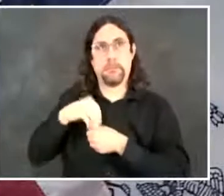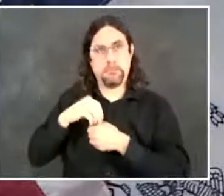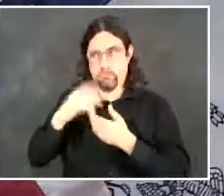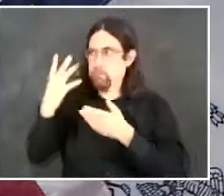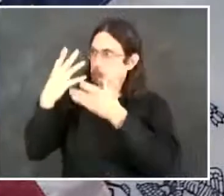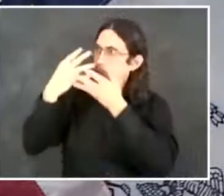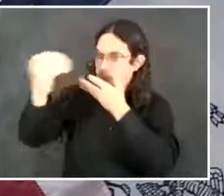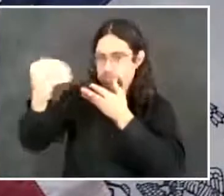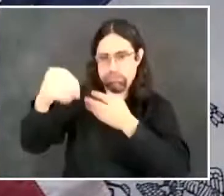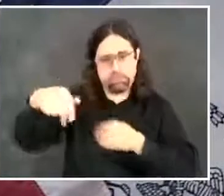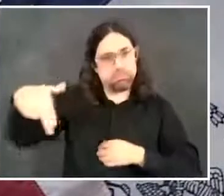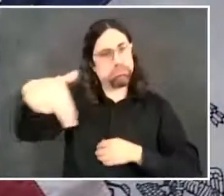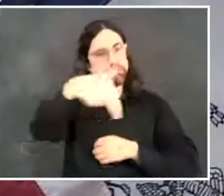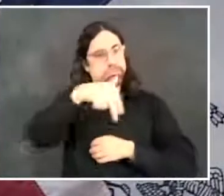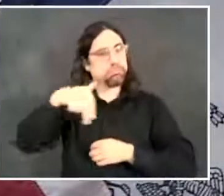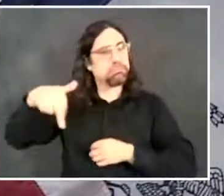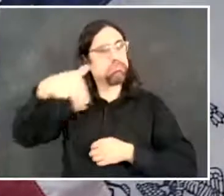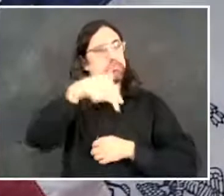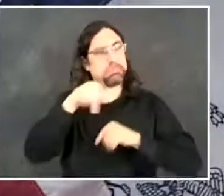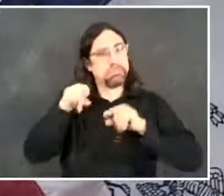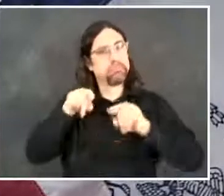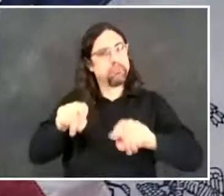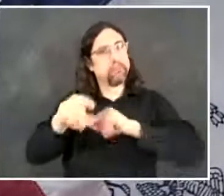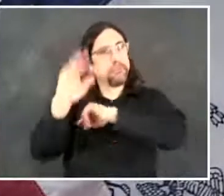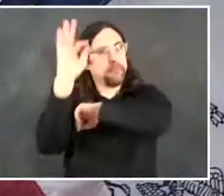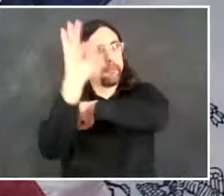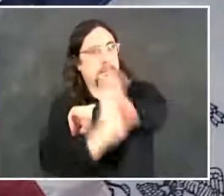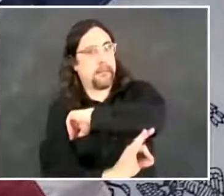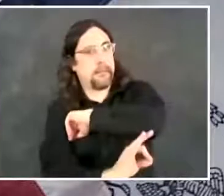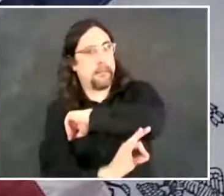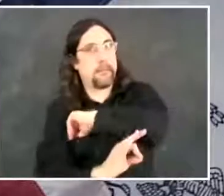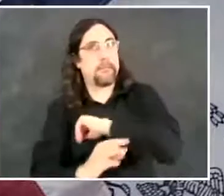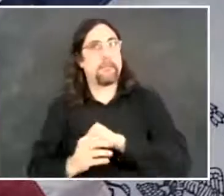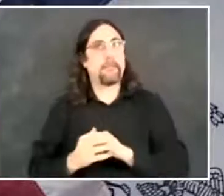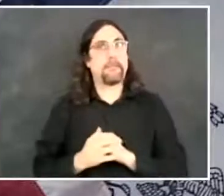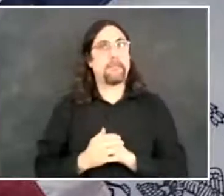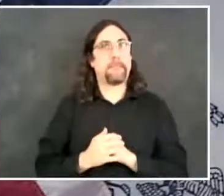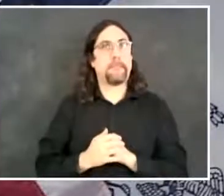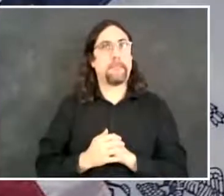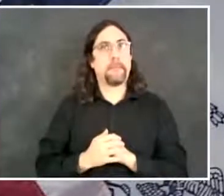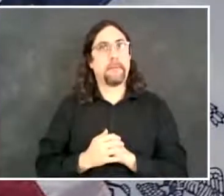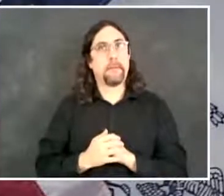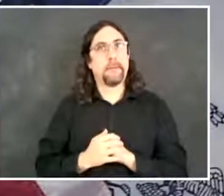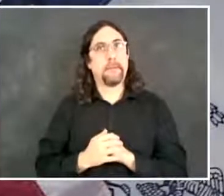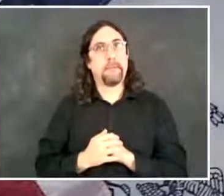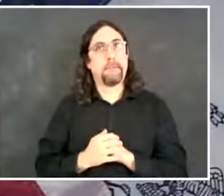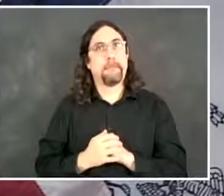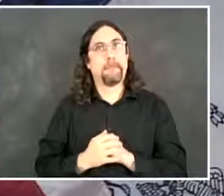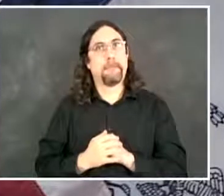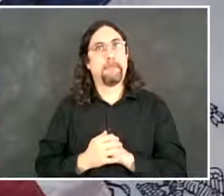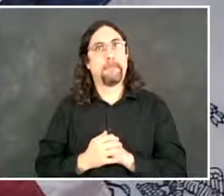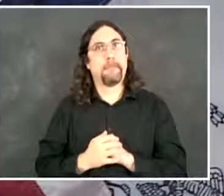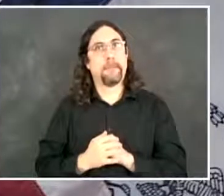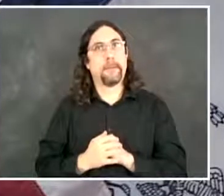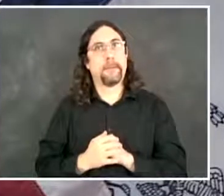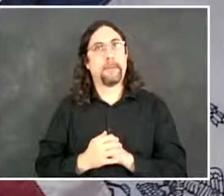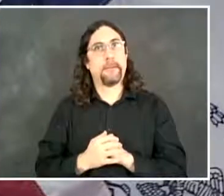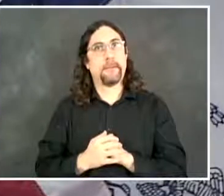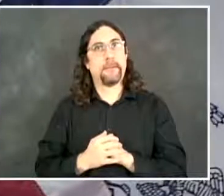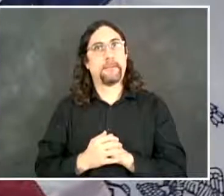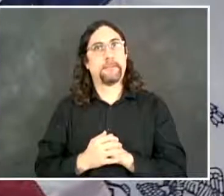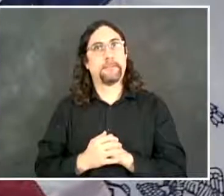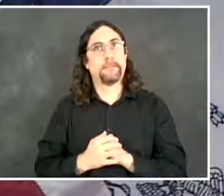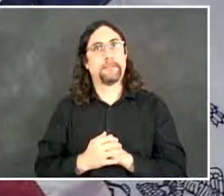over-policing? And my second question is, have you reached out to Jewish community leaders to clarify